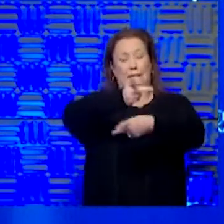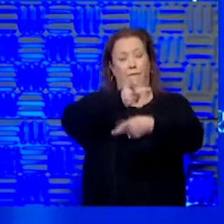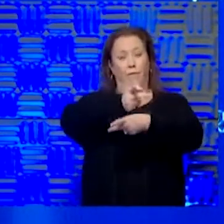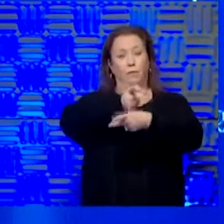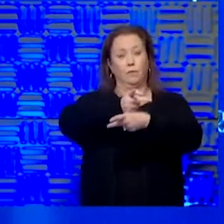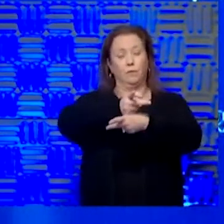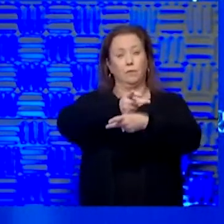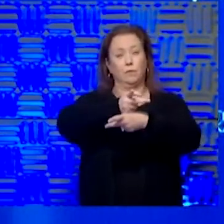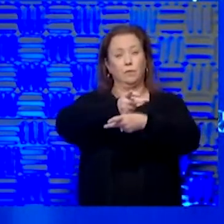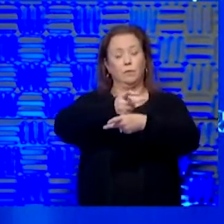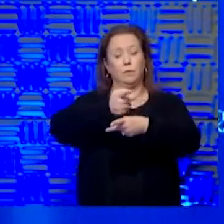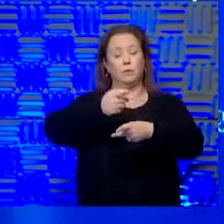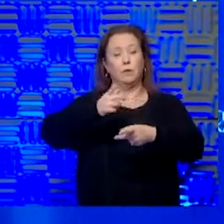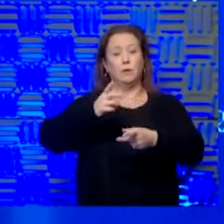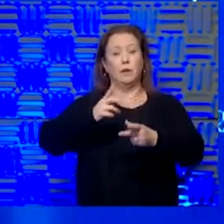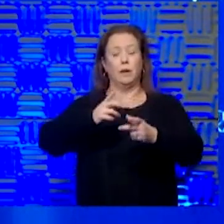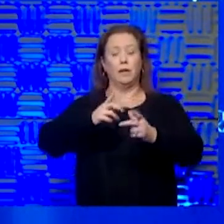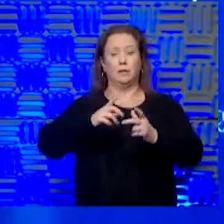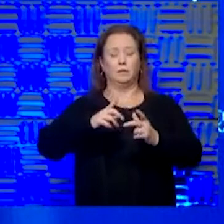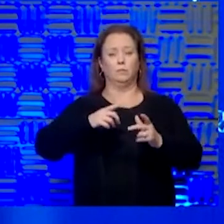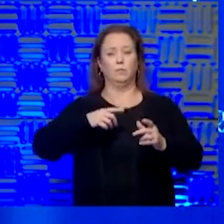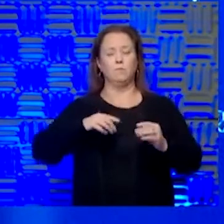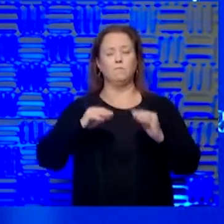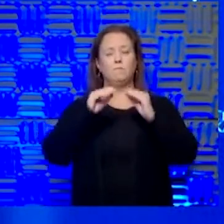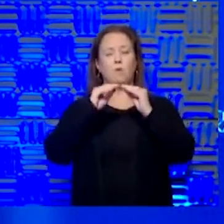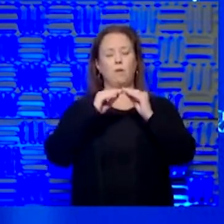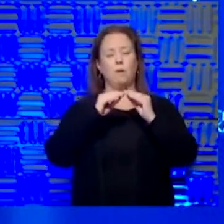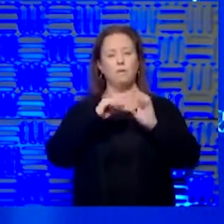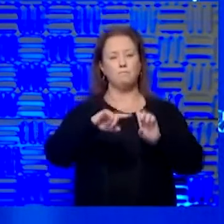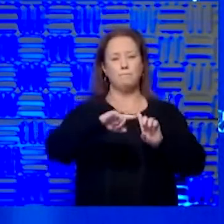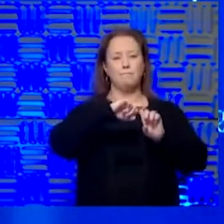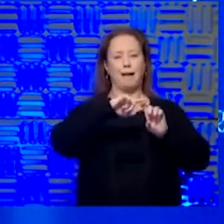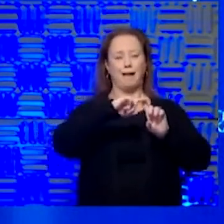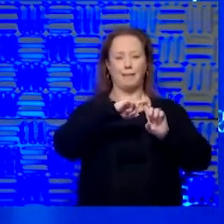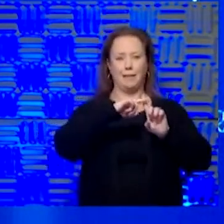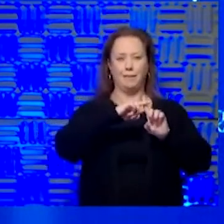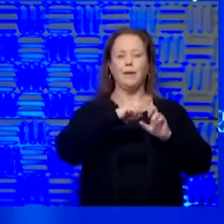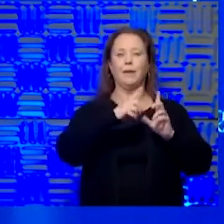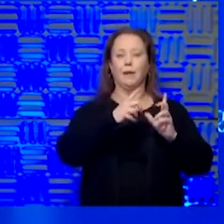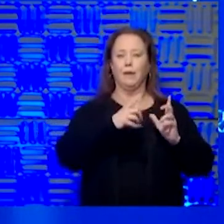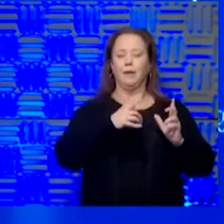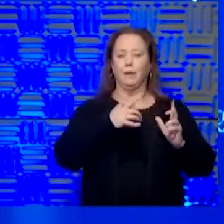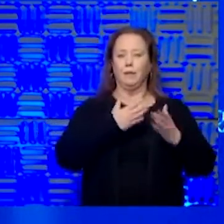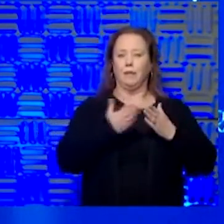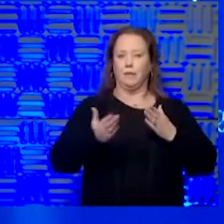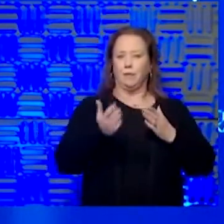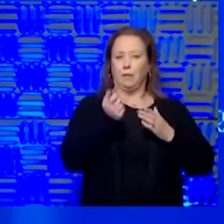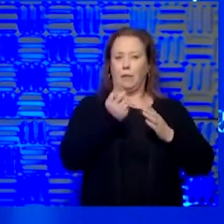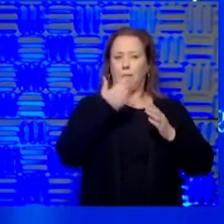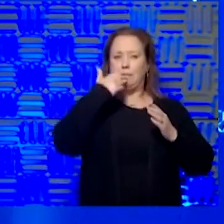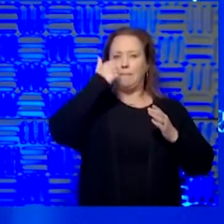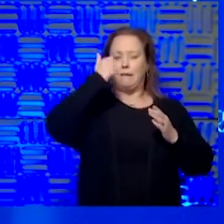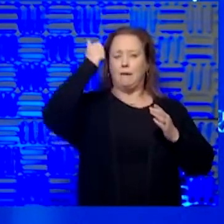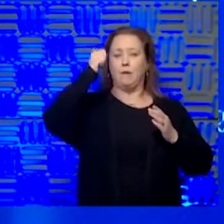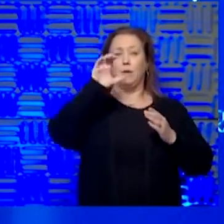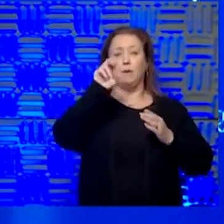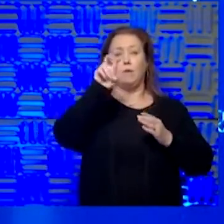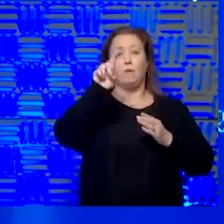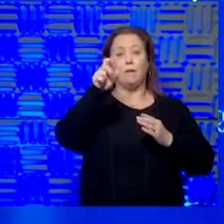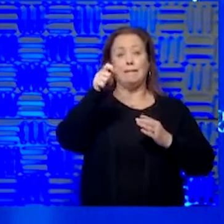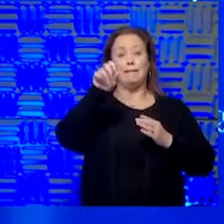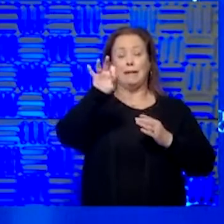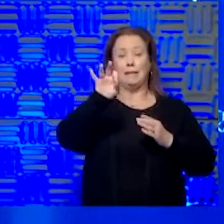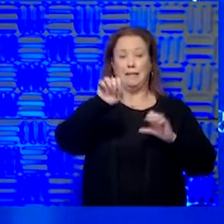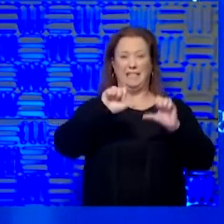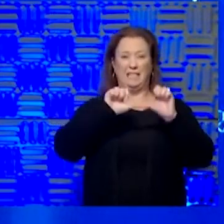is that as we begin to strike this more optimistic tone here, because things are looking a little better for that, we have to remember that COVID-19 is going to be